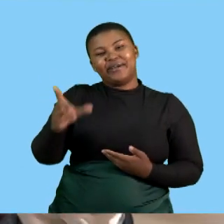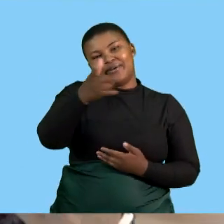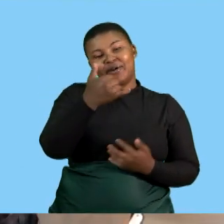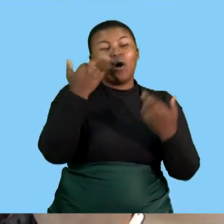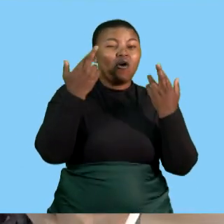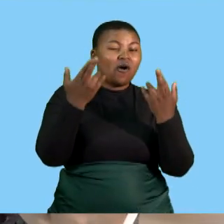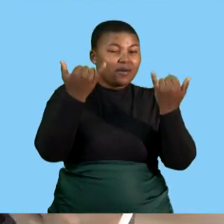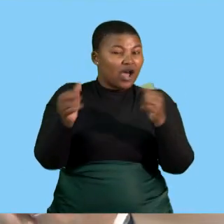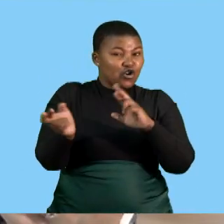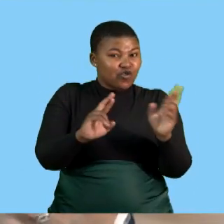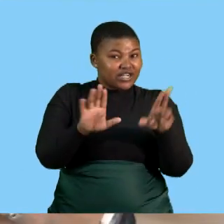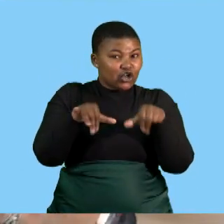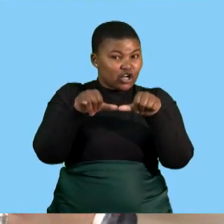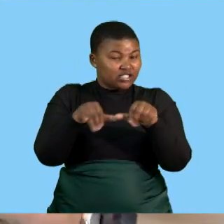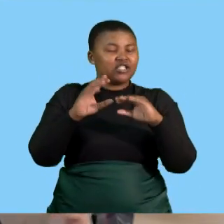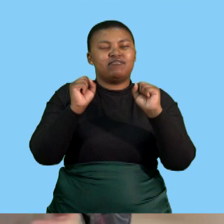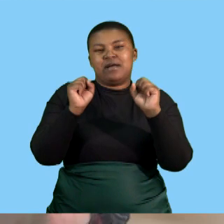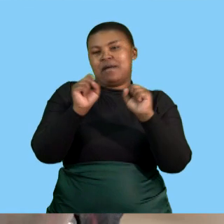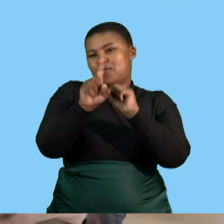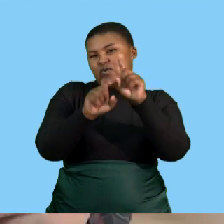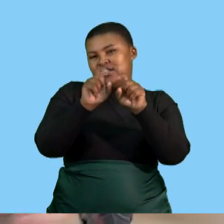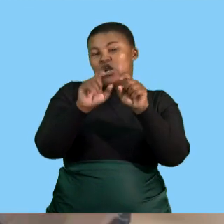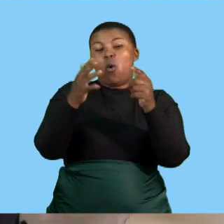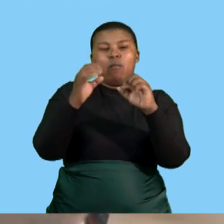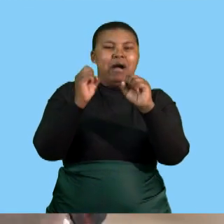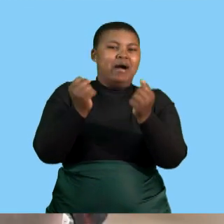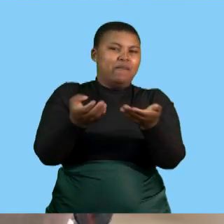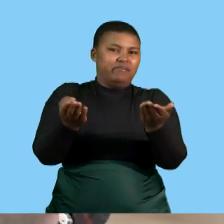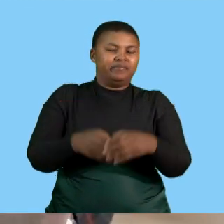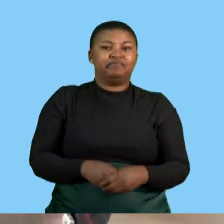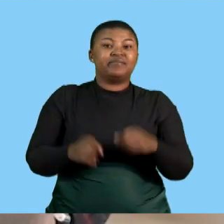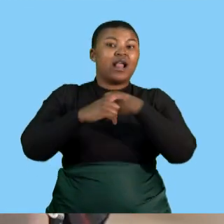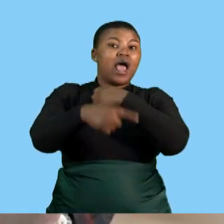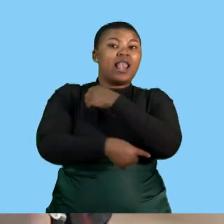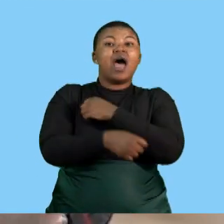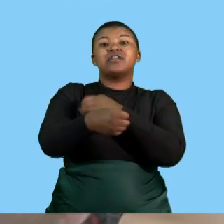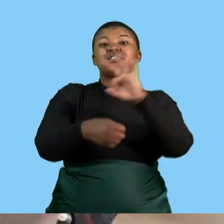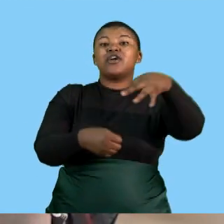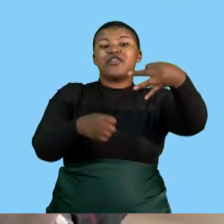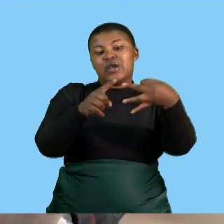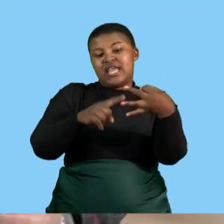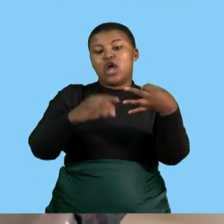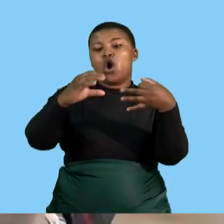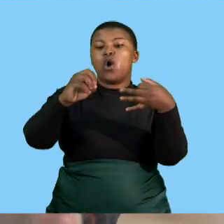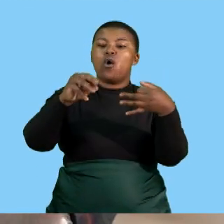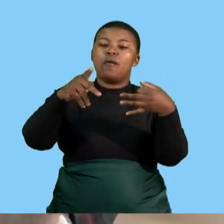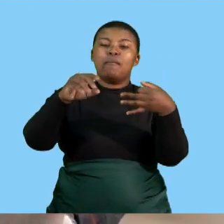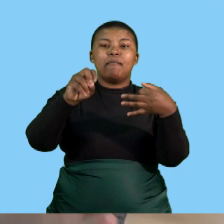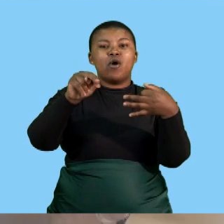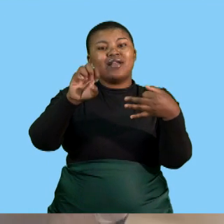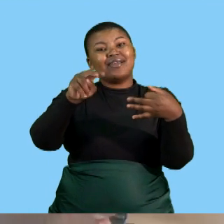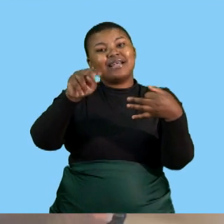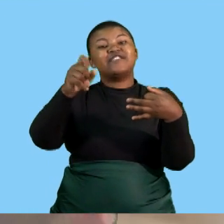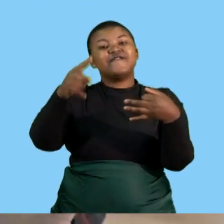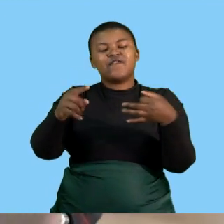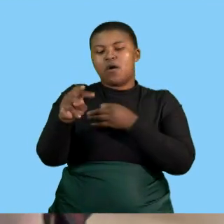Welcome back, everybody. I hope you are ready for our next segment where we are going to take a look at the last three components of the macro